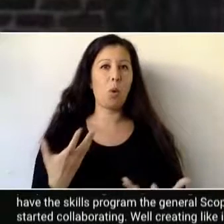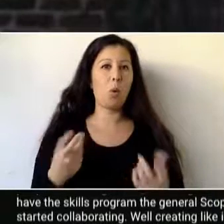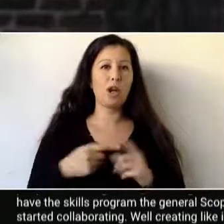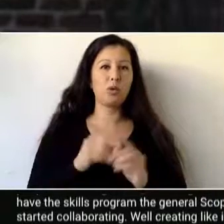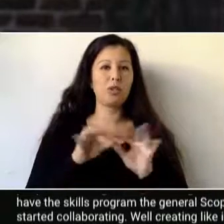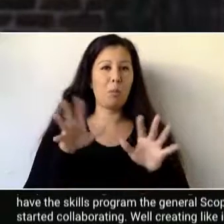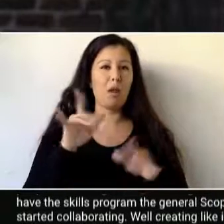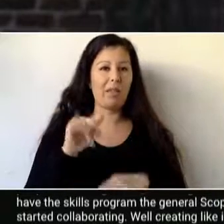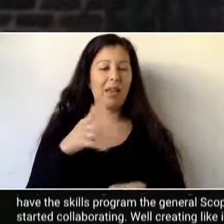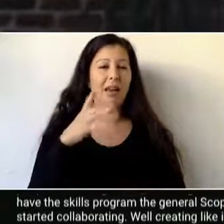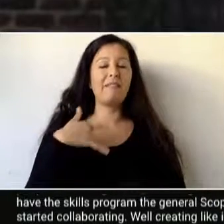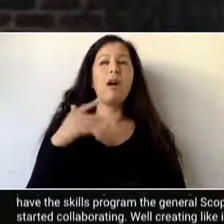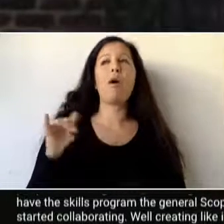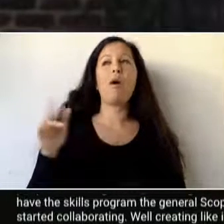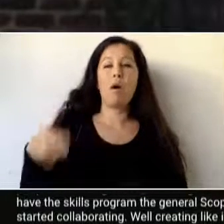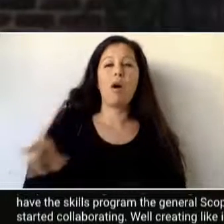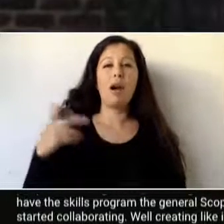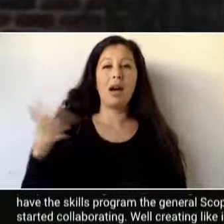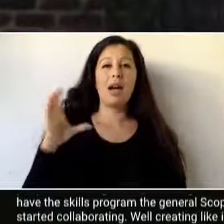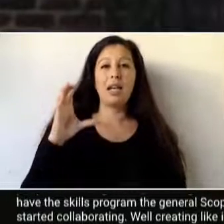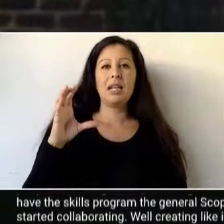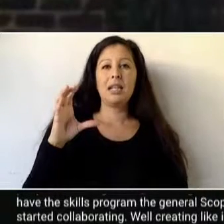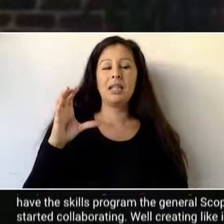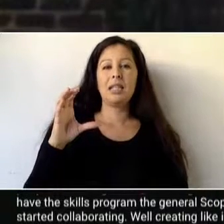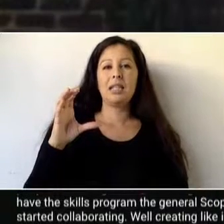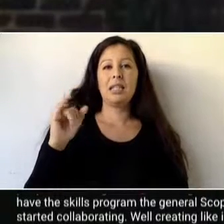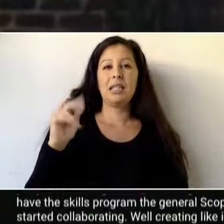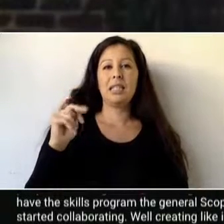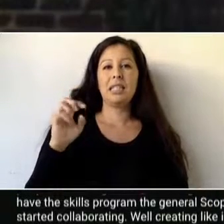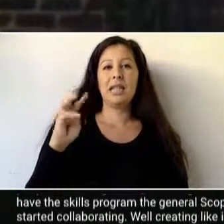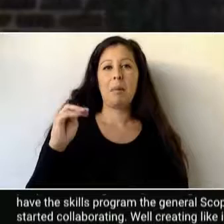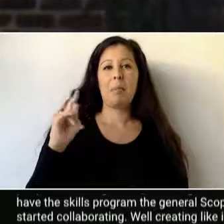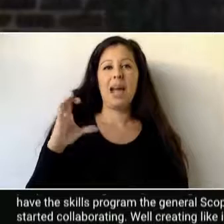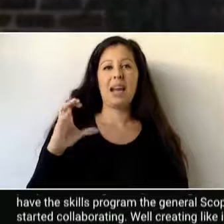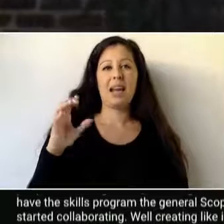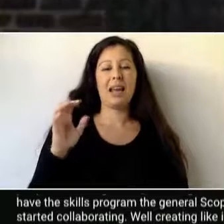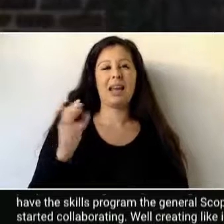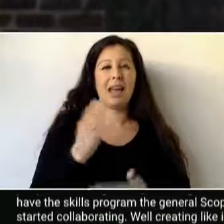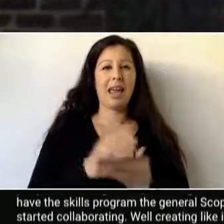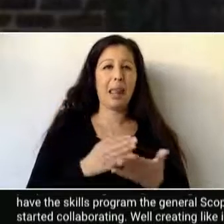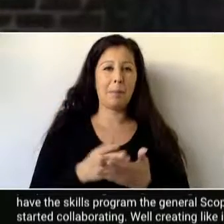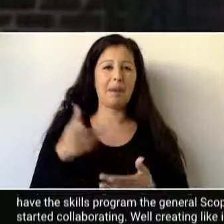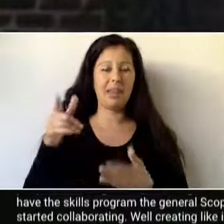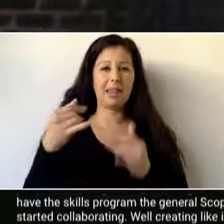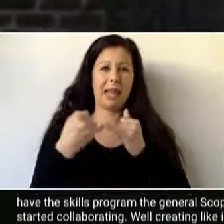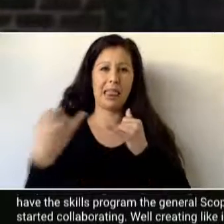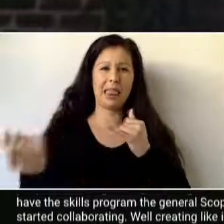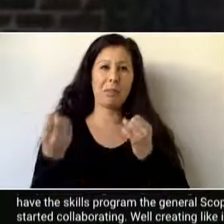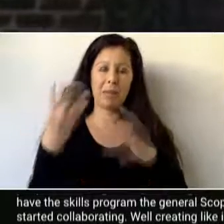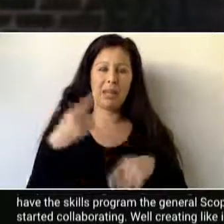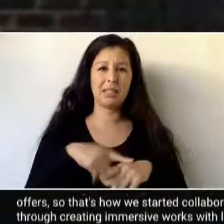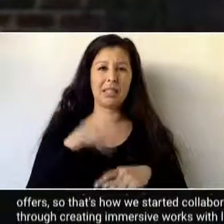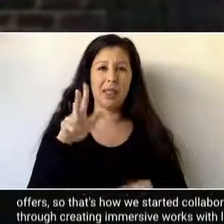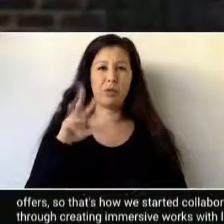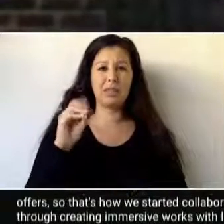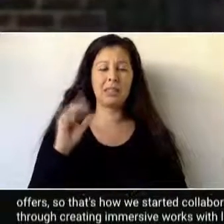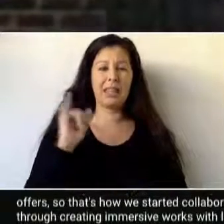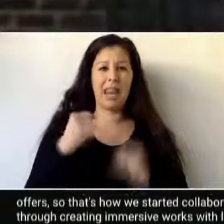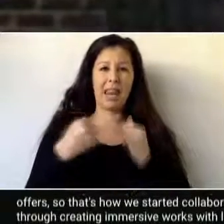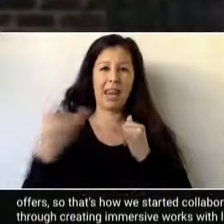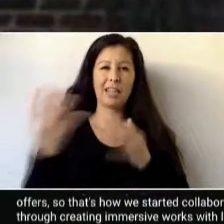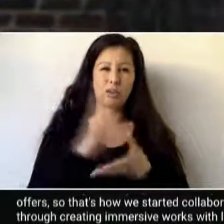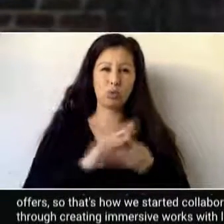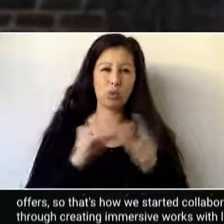explore that, where I was like, okay, there's like cinematic elements, there's a linear, many times like with 360 videos, like a linear